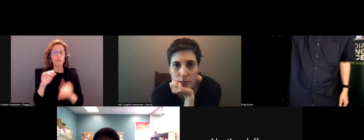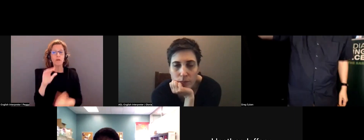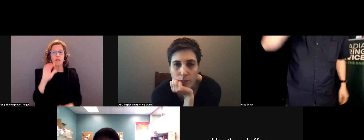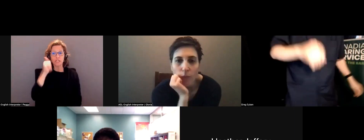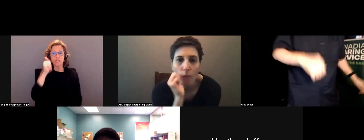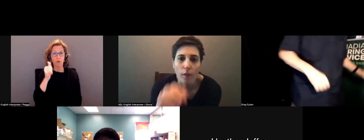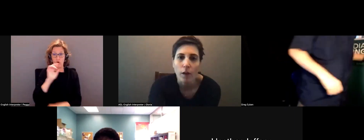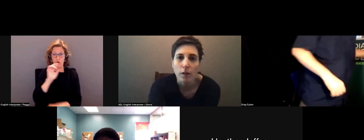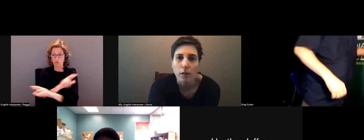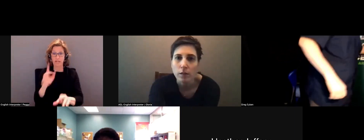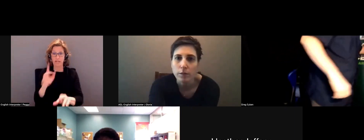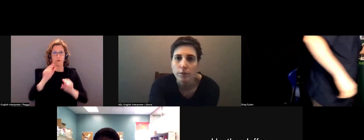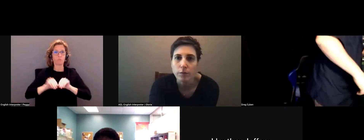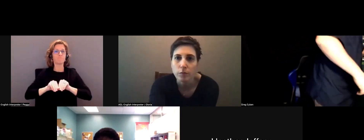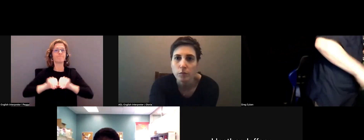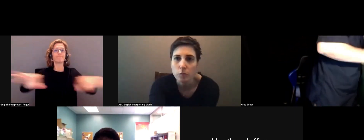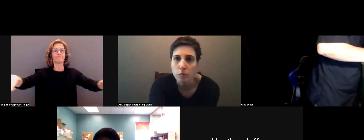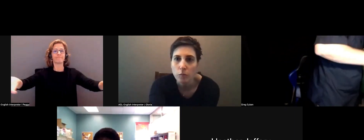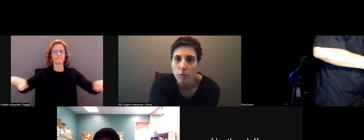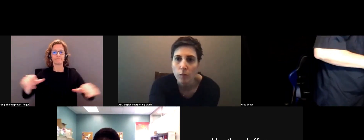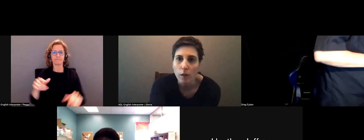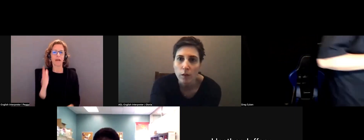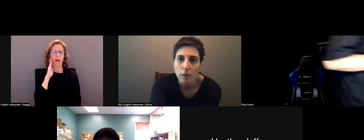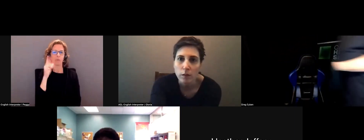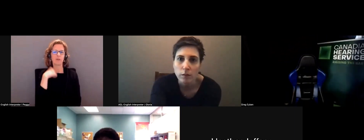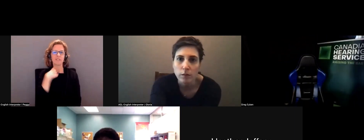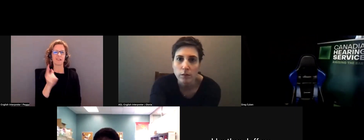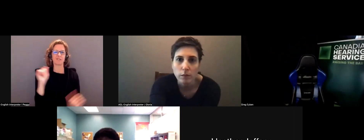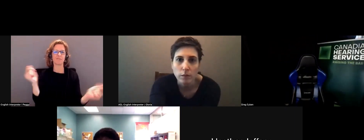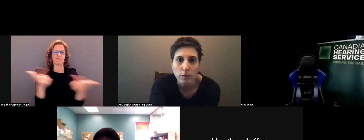I'm going to repeat that for everyone when everybody joins back.